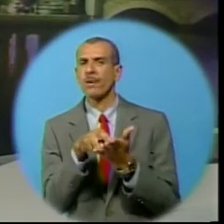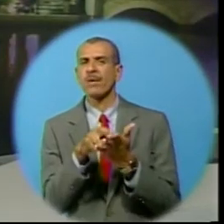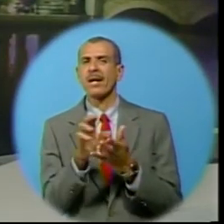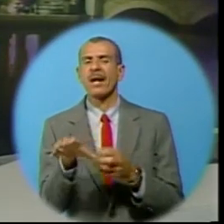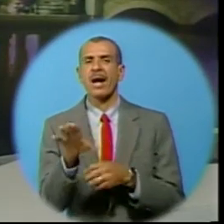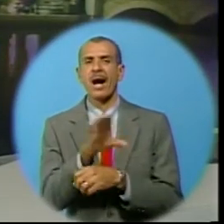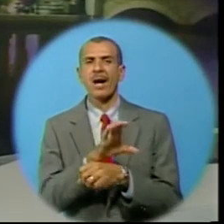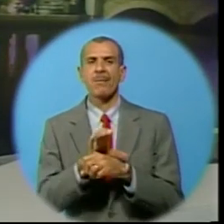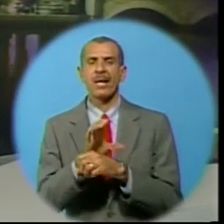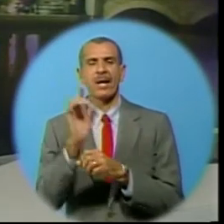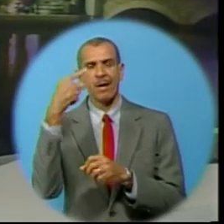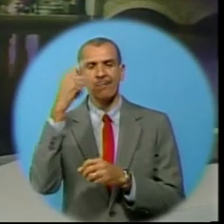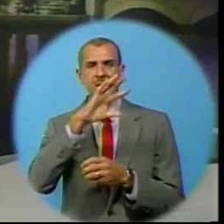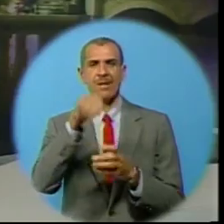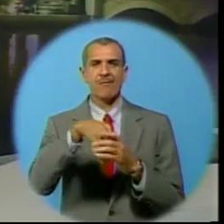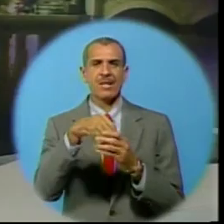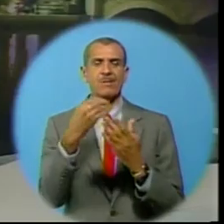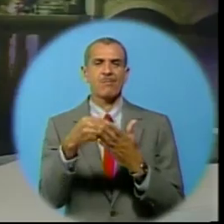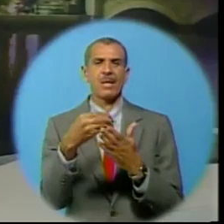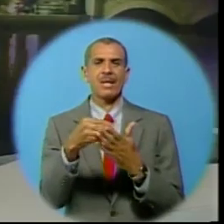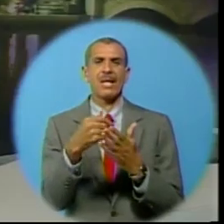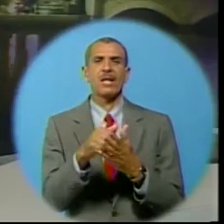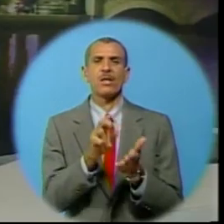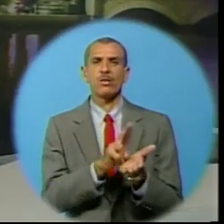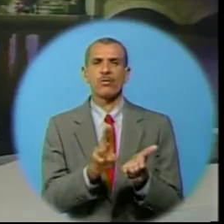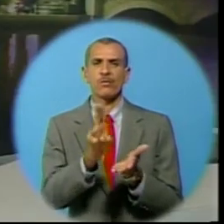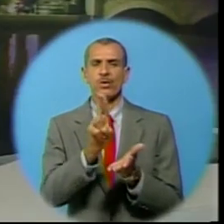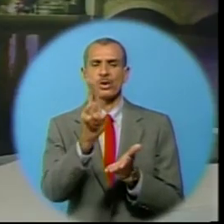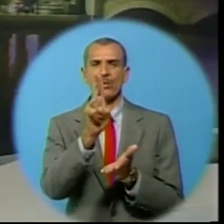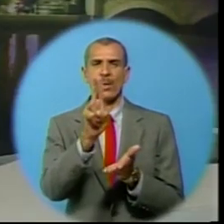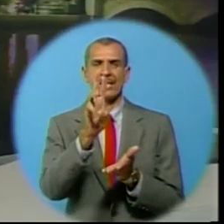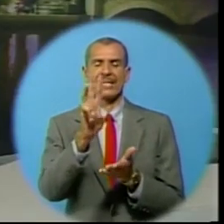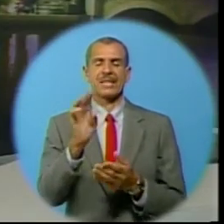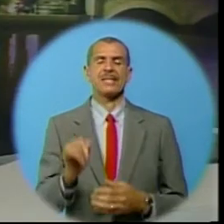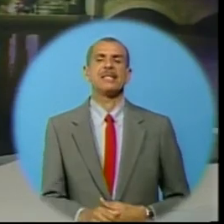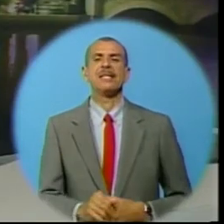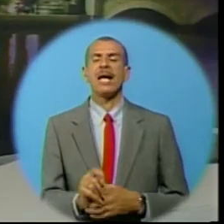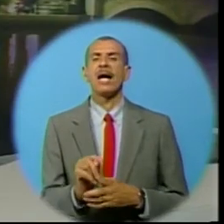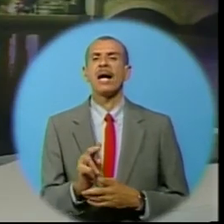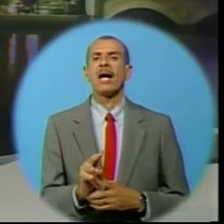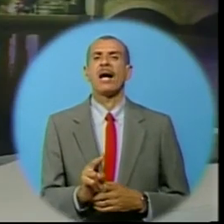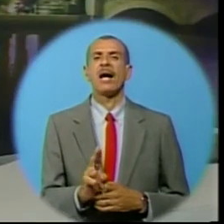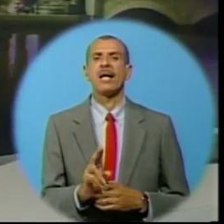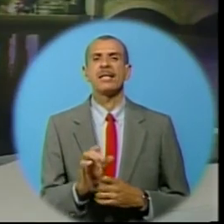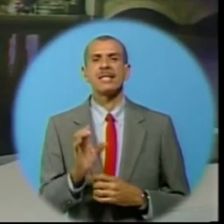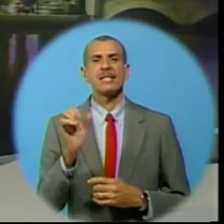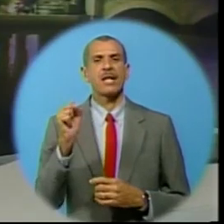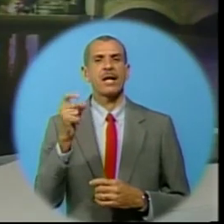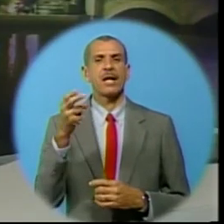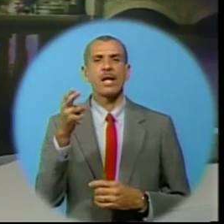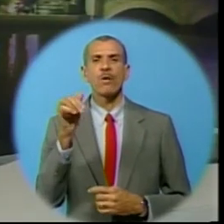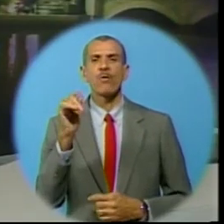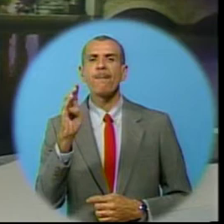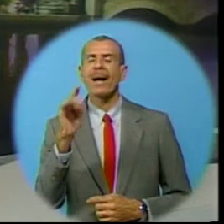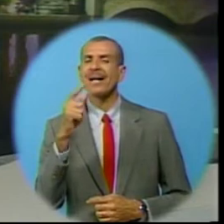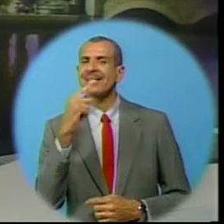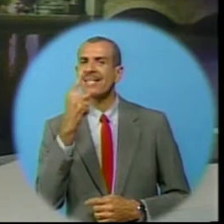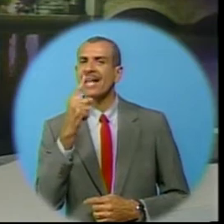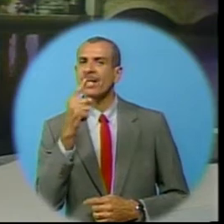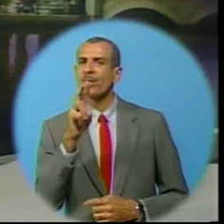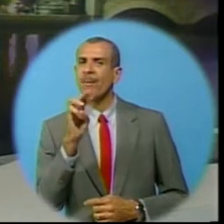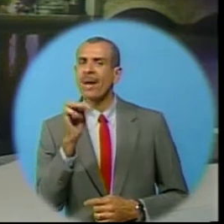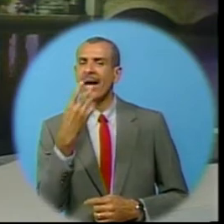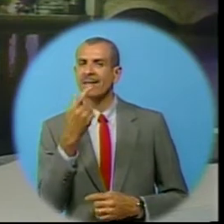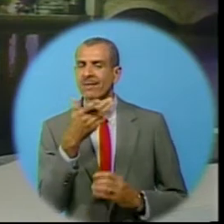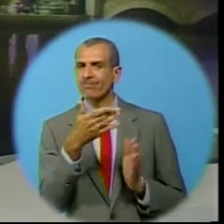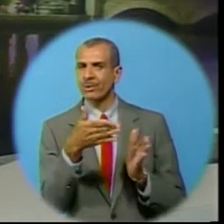invest more money in the University of the West Indies. Vice Chancellor Professor Sir Hilary Beckles says the UWI has systems in place